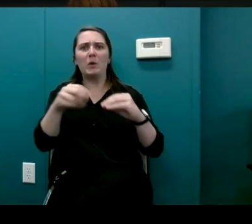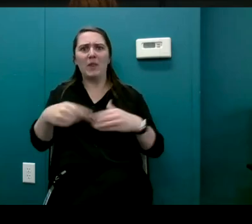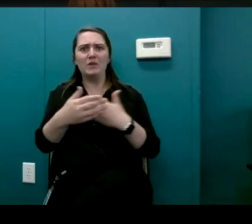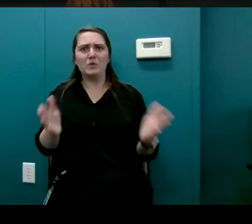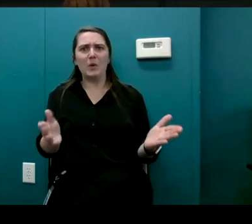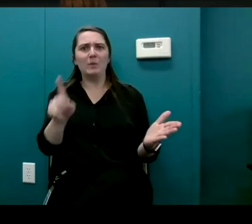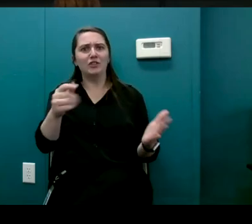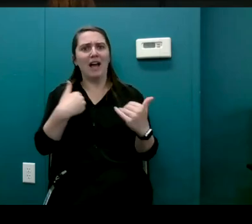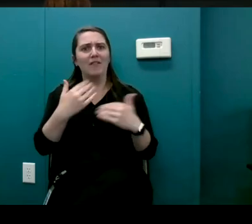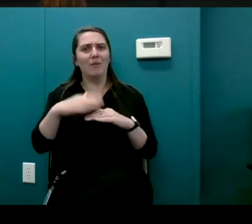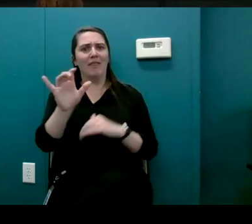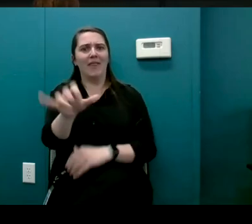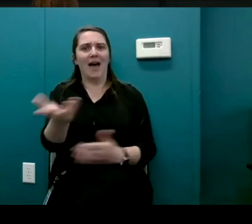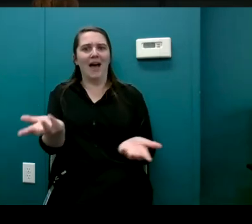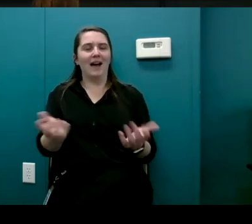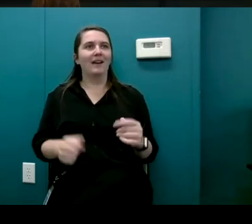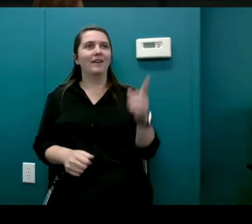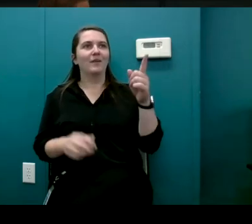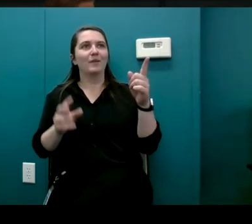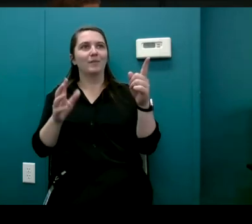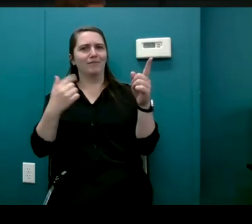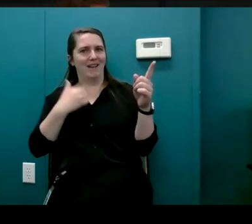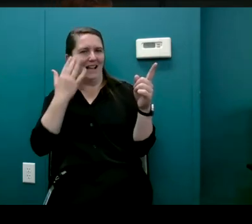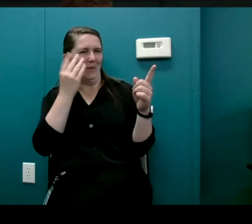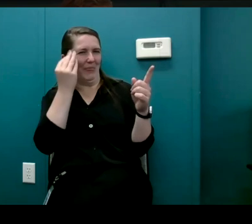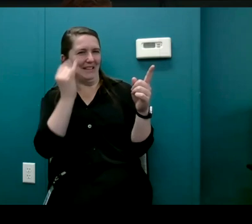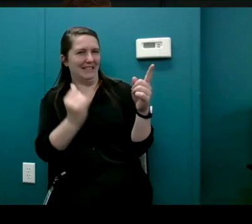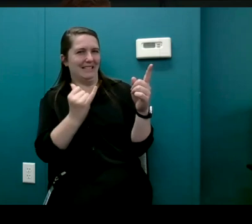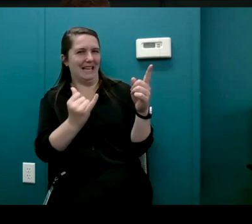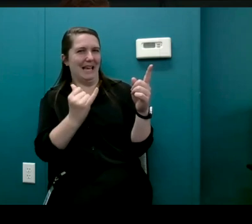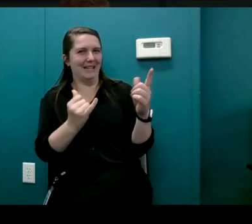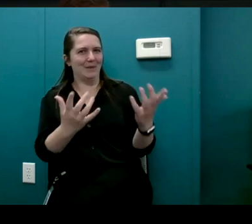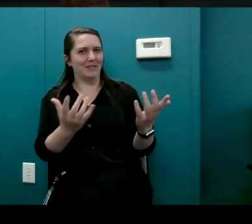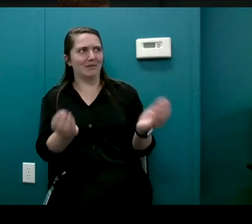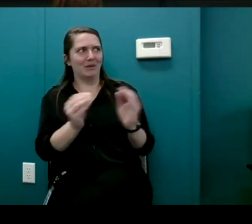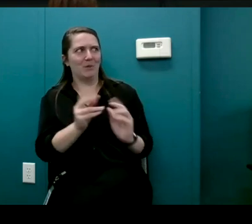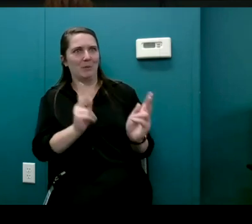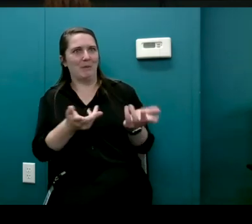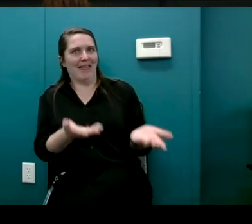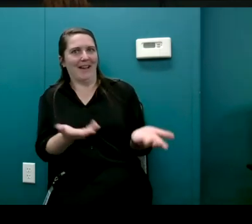we've got to have more than this. I know, that's what I was thinking too. I was like, there's a lot more people.